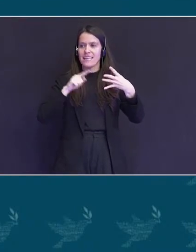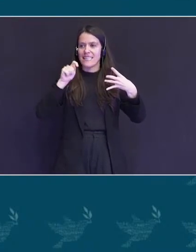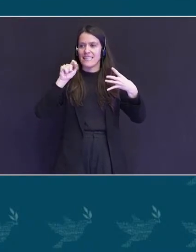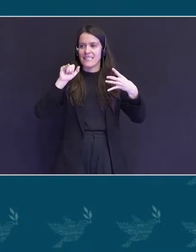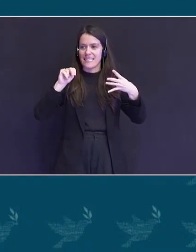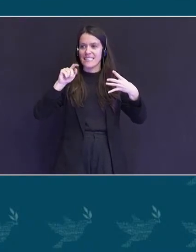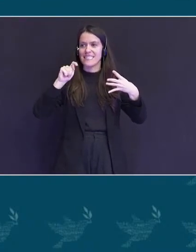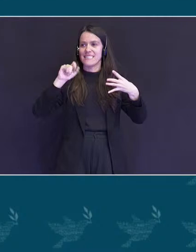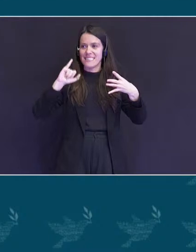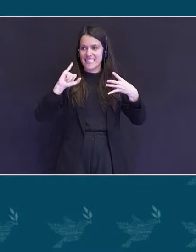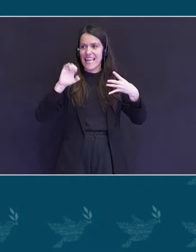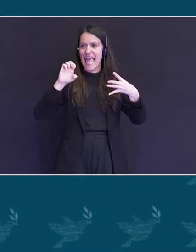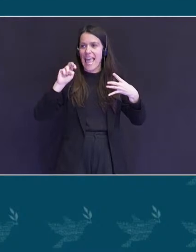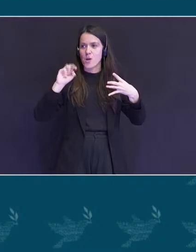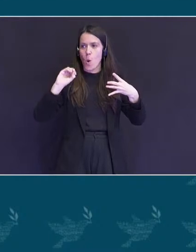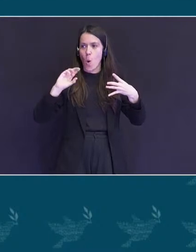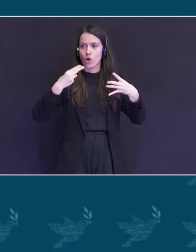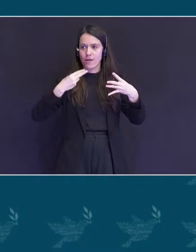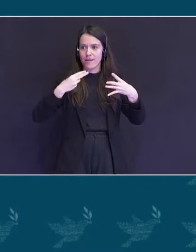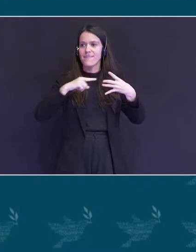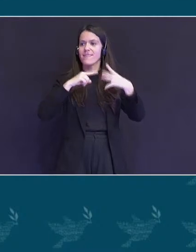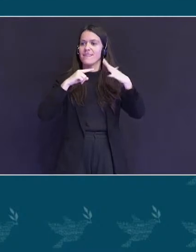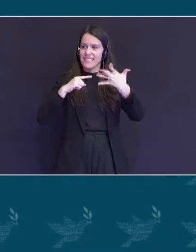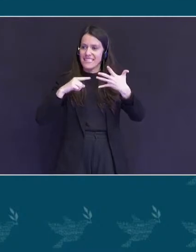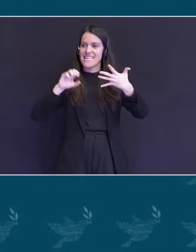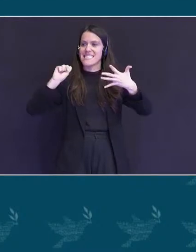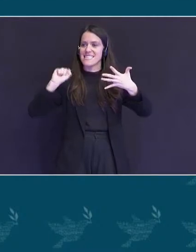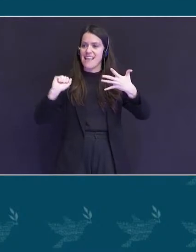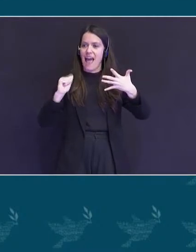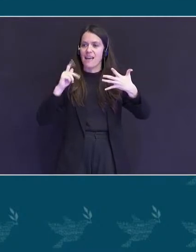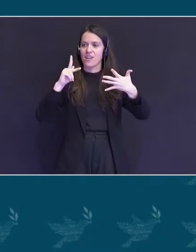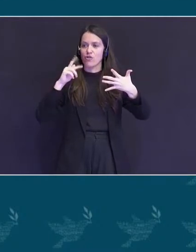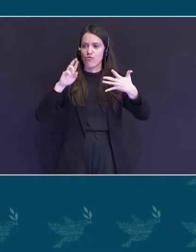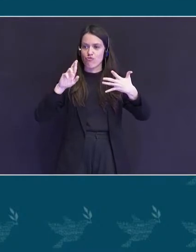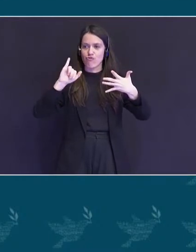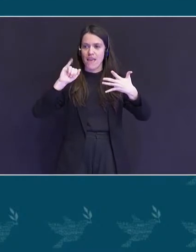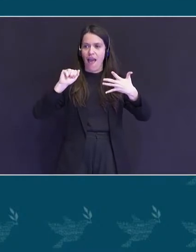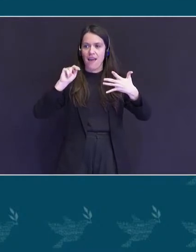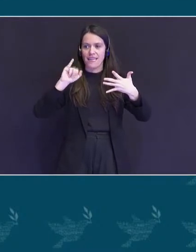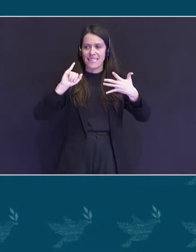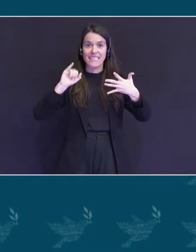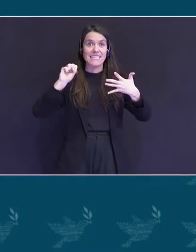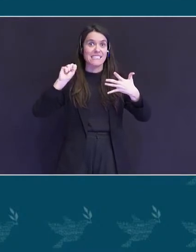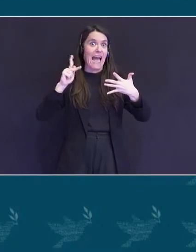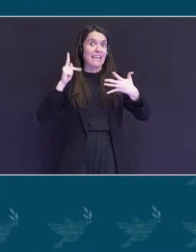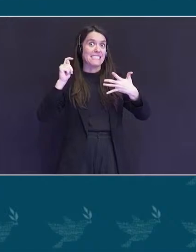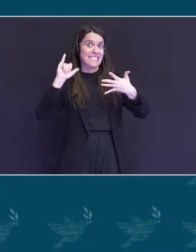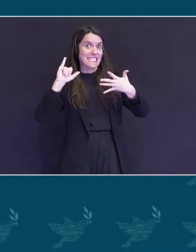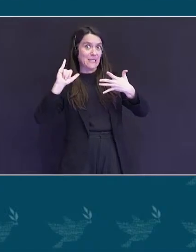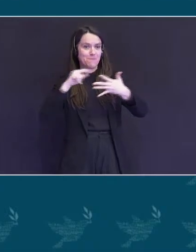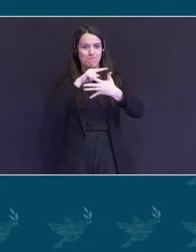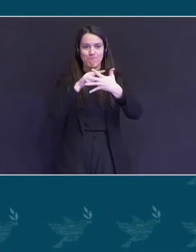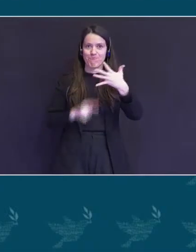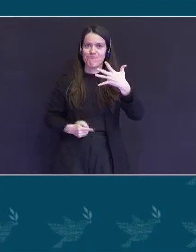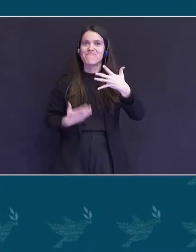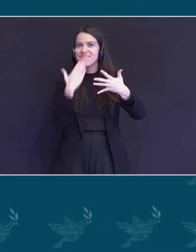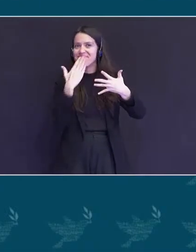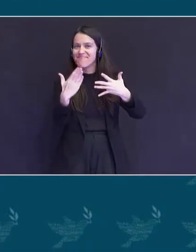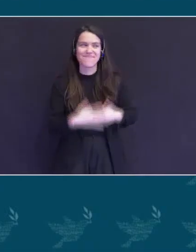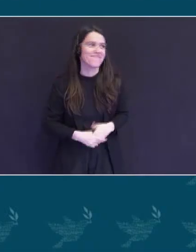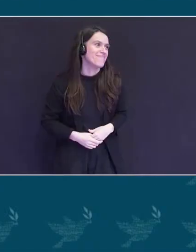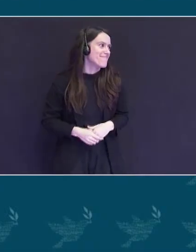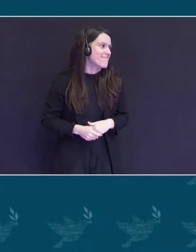Rabotapi, and Sakriani Sakti, please. Welcome, thank you. Natalia.